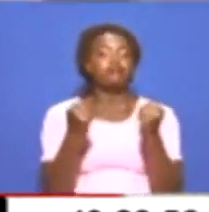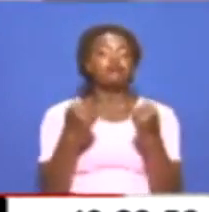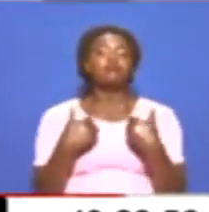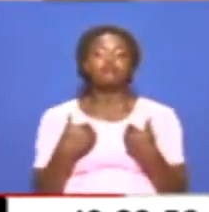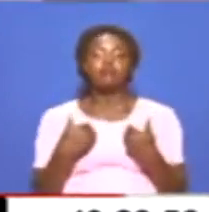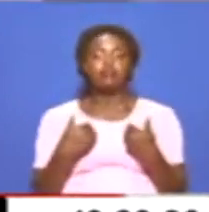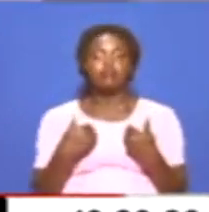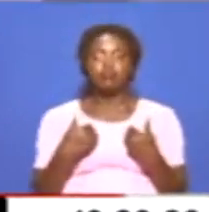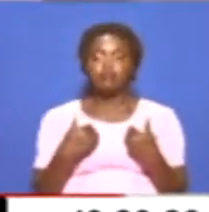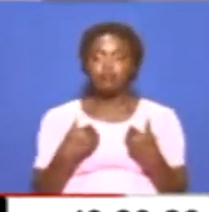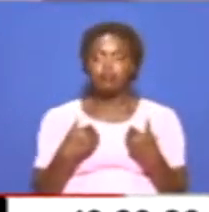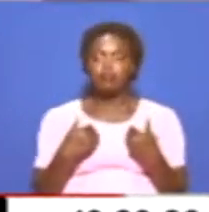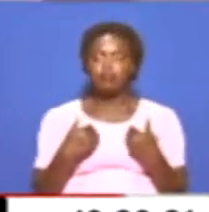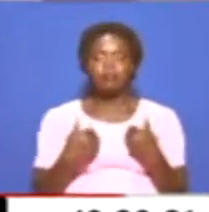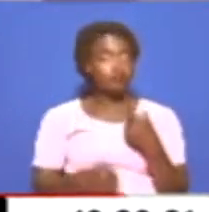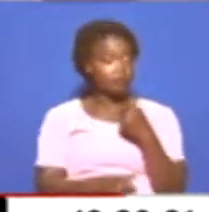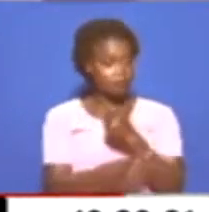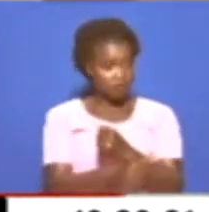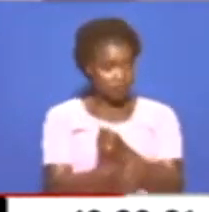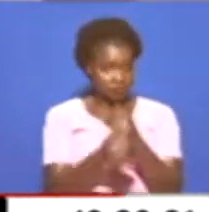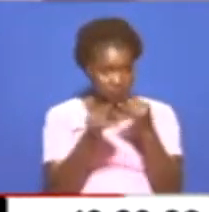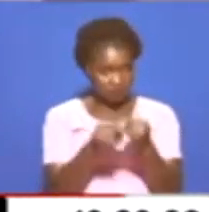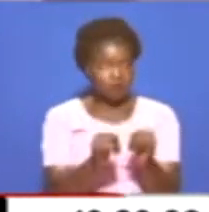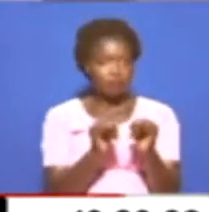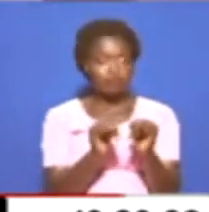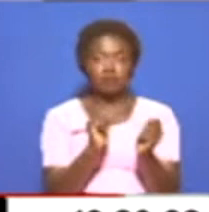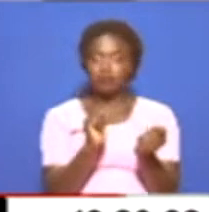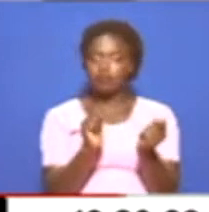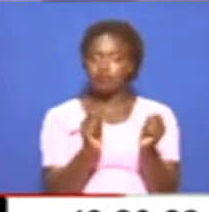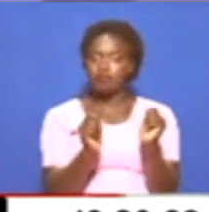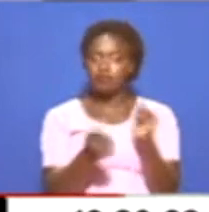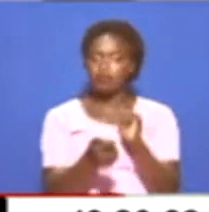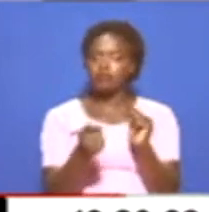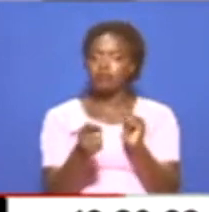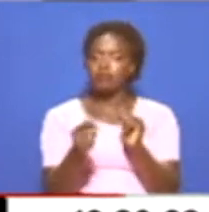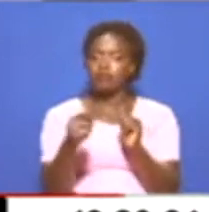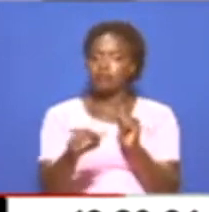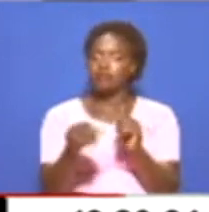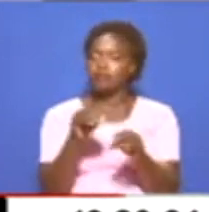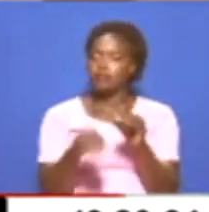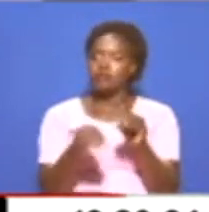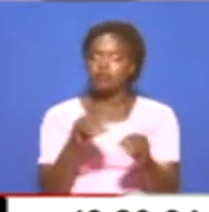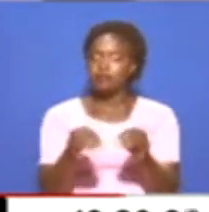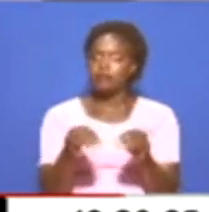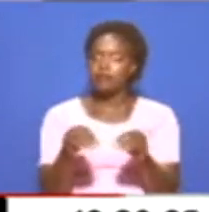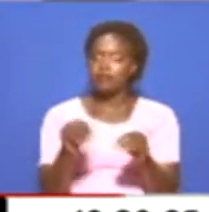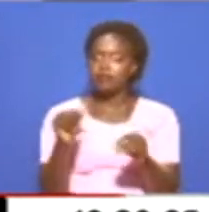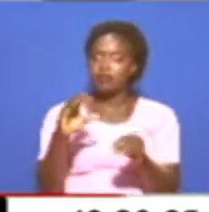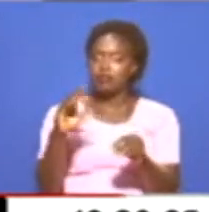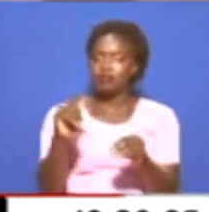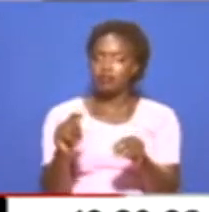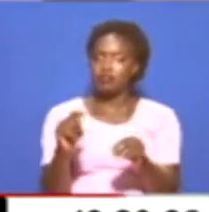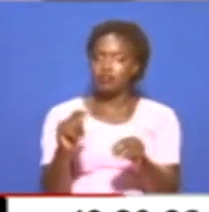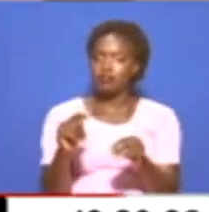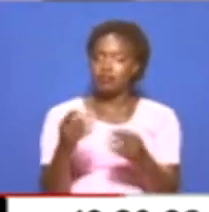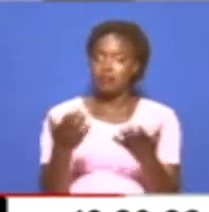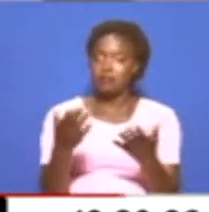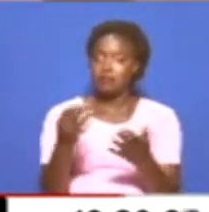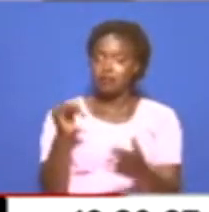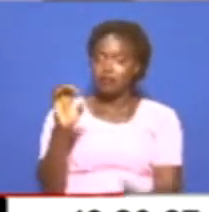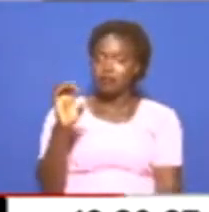And is it very dangerous to try and amend any elections act or the IEBC